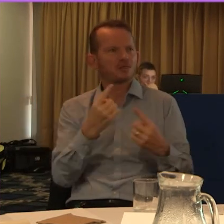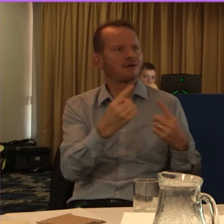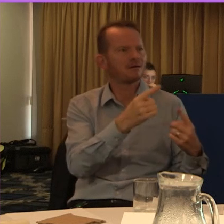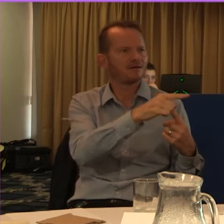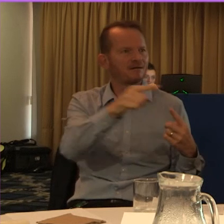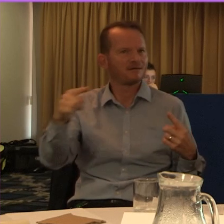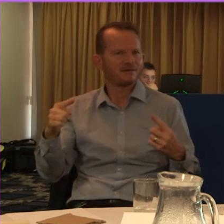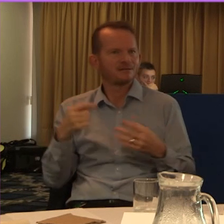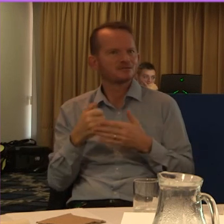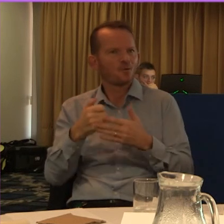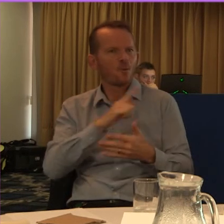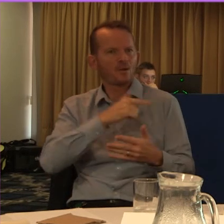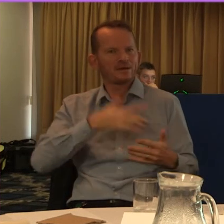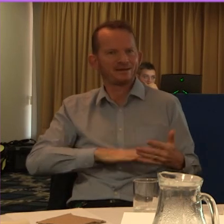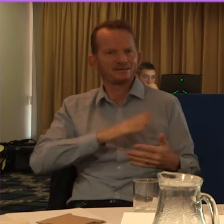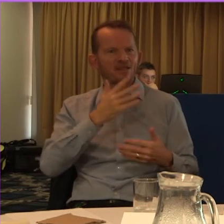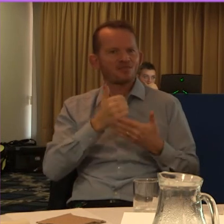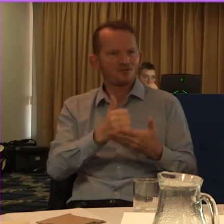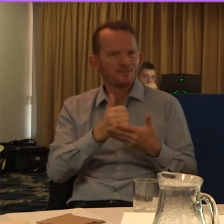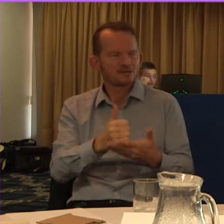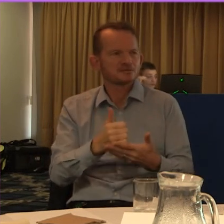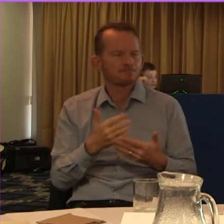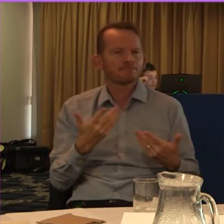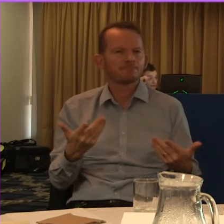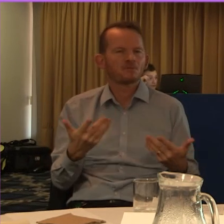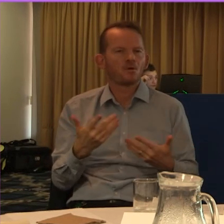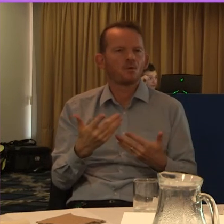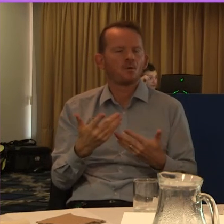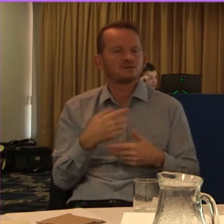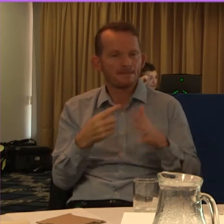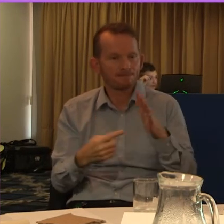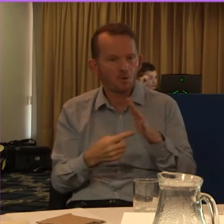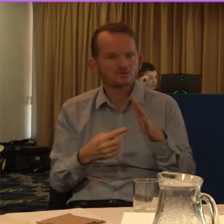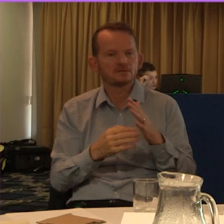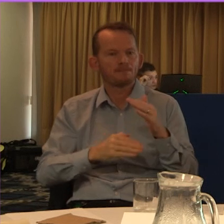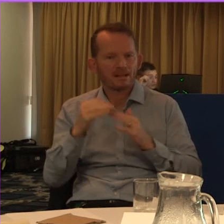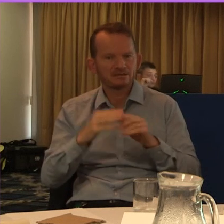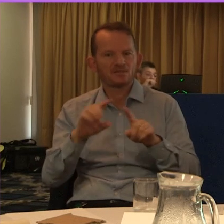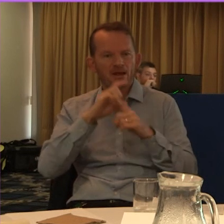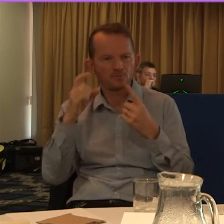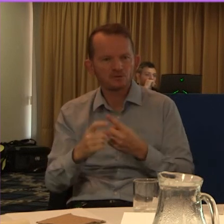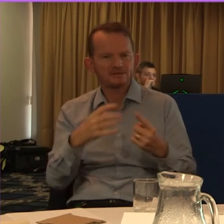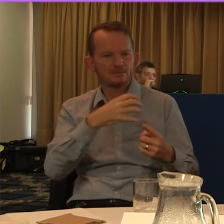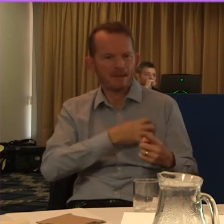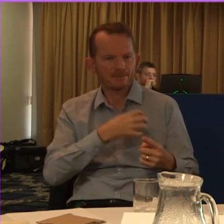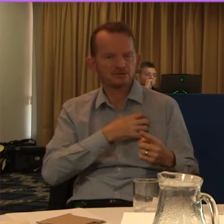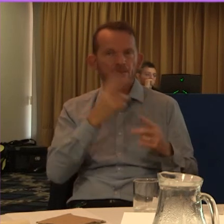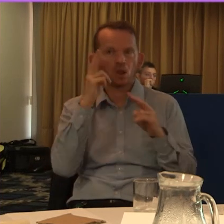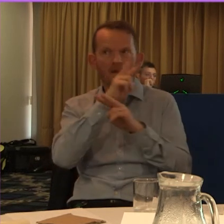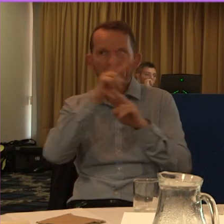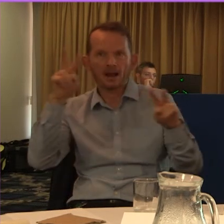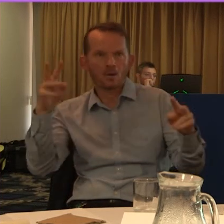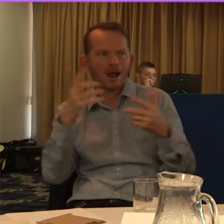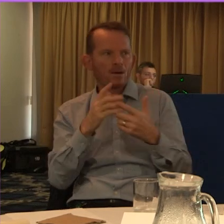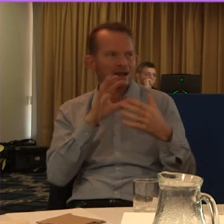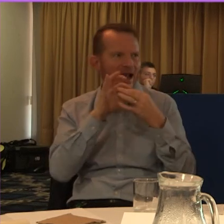that message. So growing our community and building those relationships widely is also important. And looking outwards at how